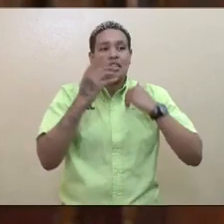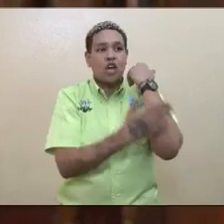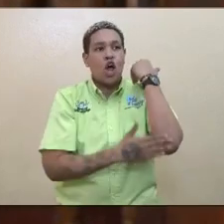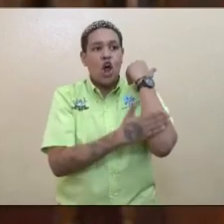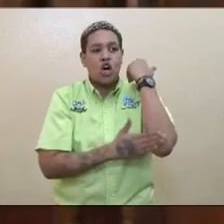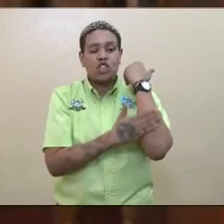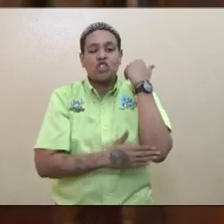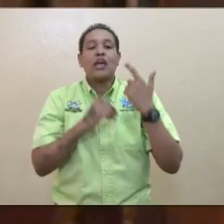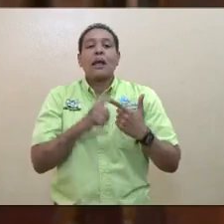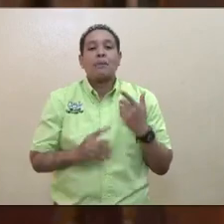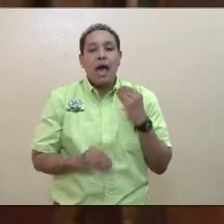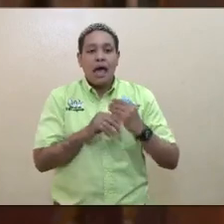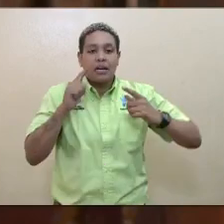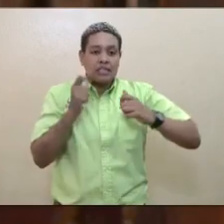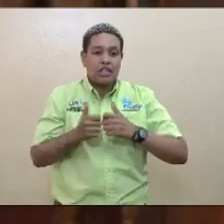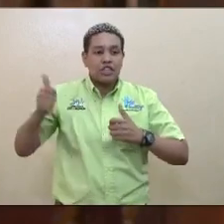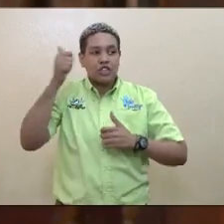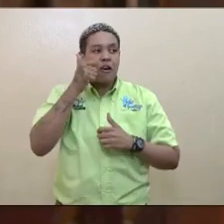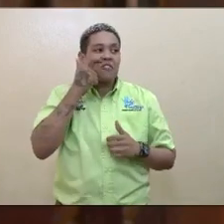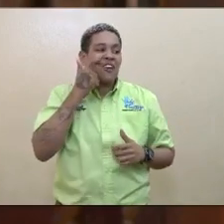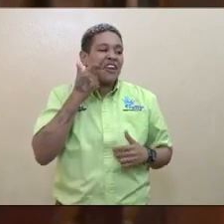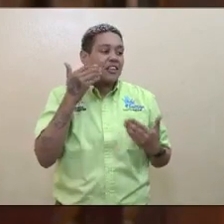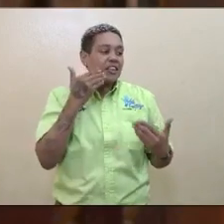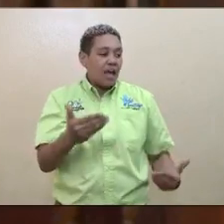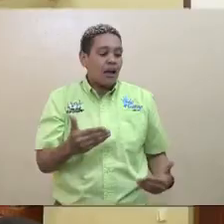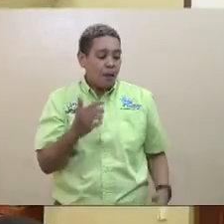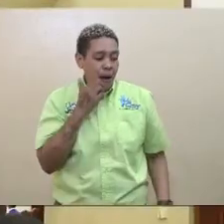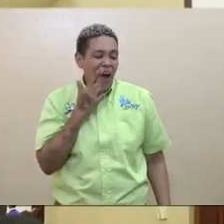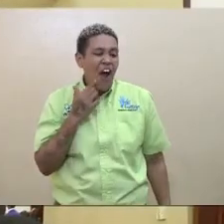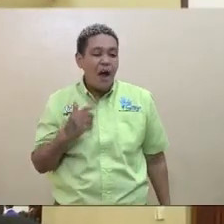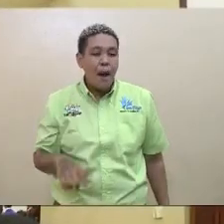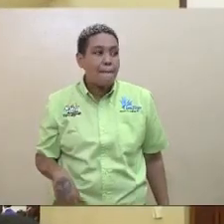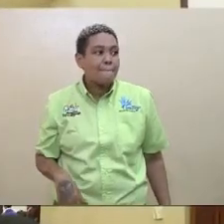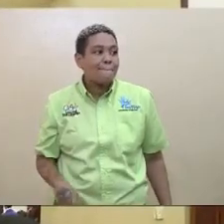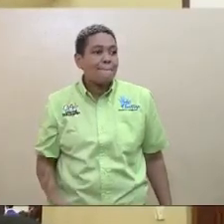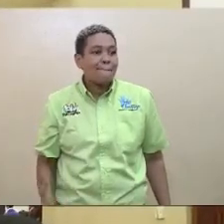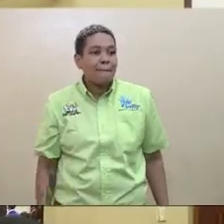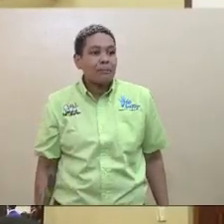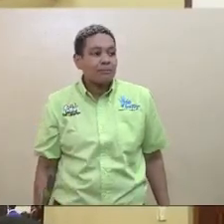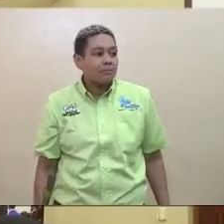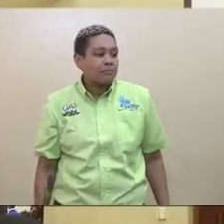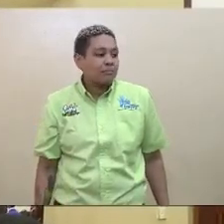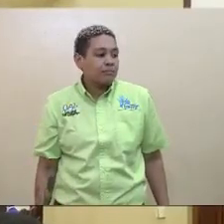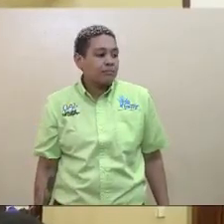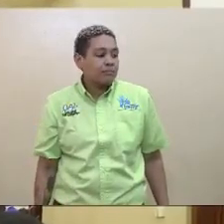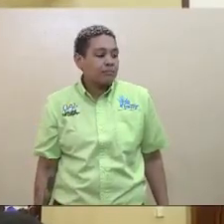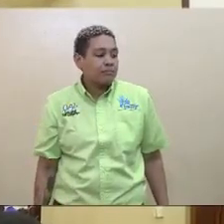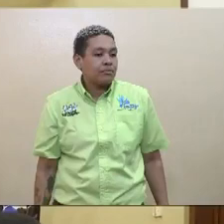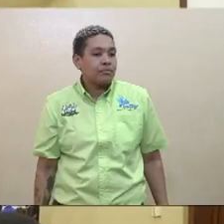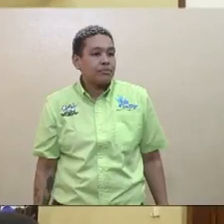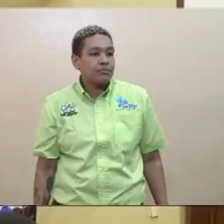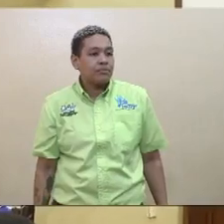country and as a sovereign people. I thank you.